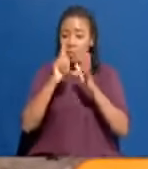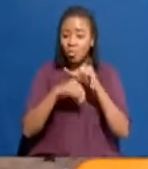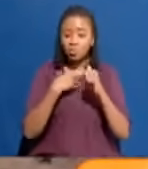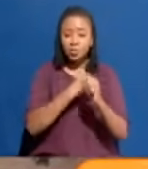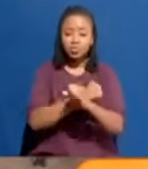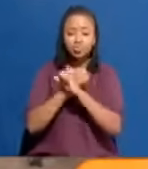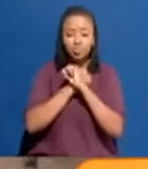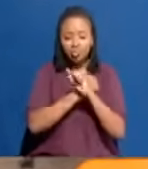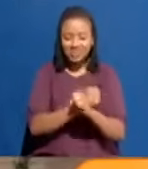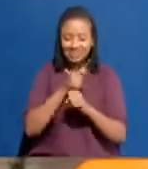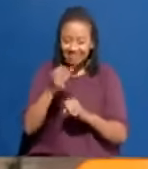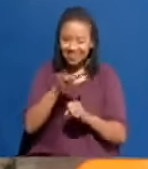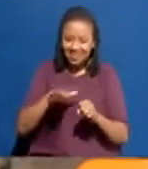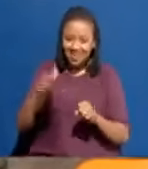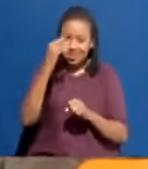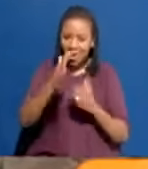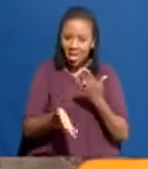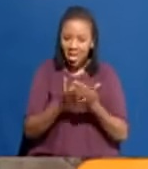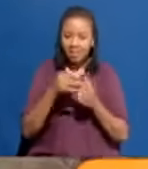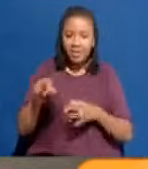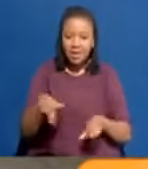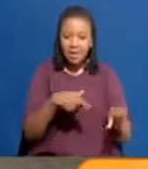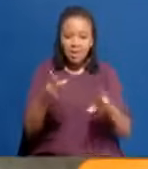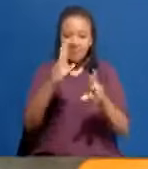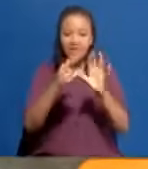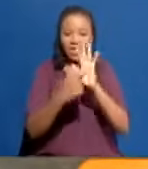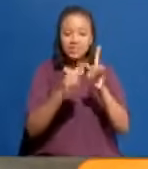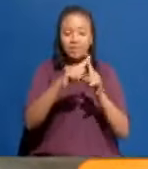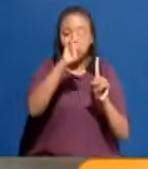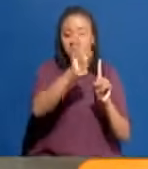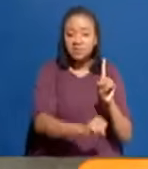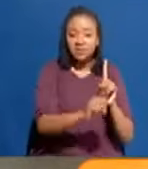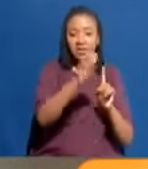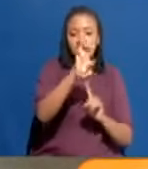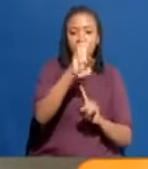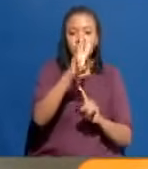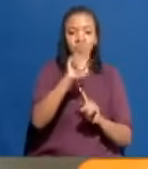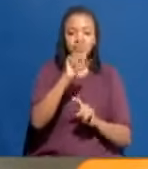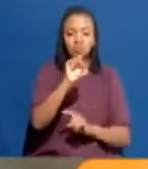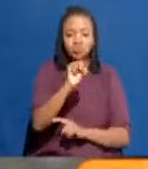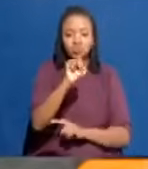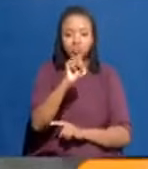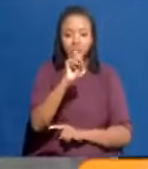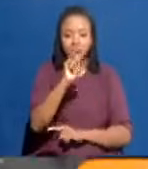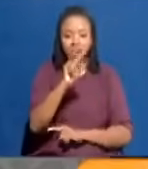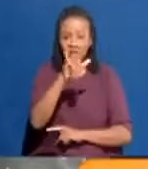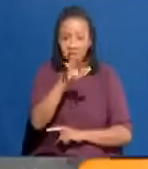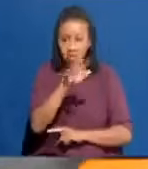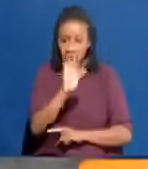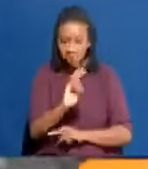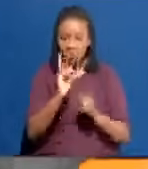basin that serves major rivers including Southern Ewasongiro, Sondu, Njoro, and Mara rivers.